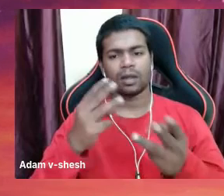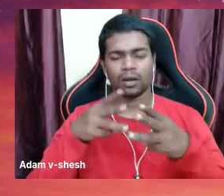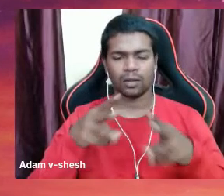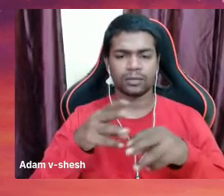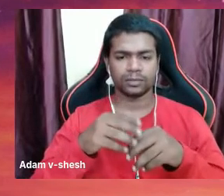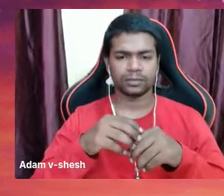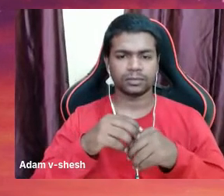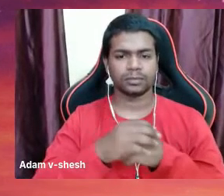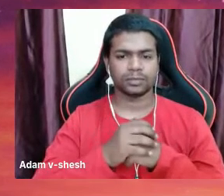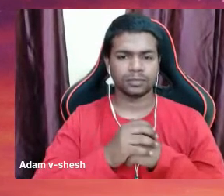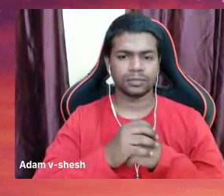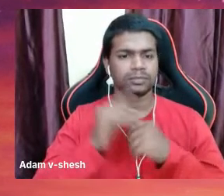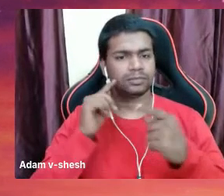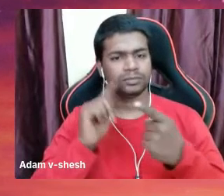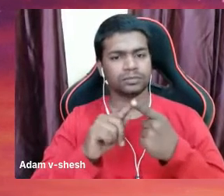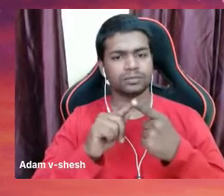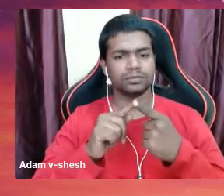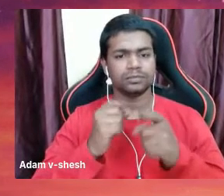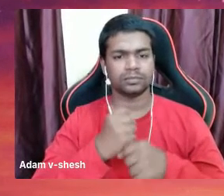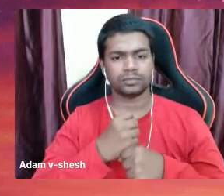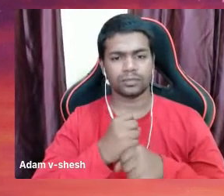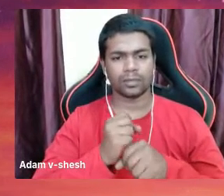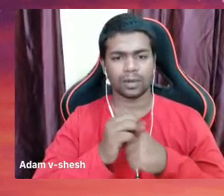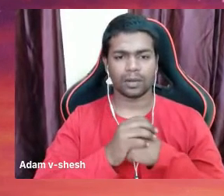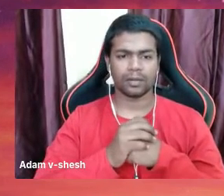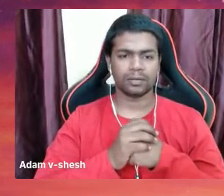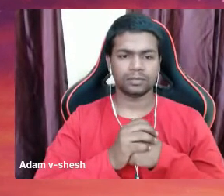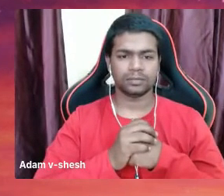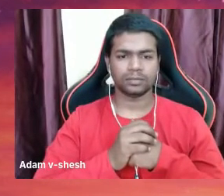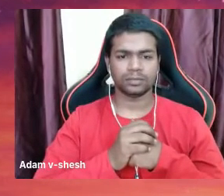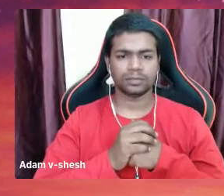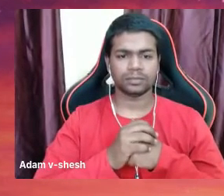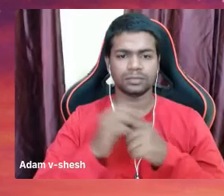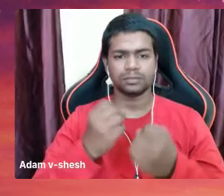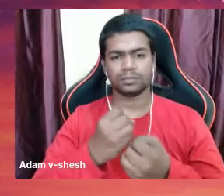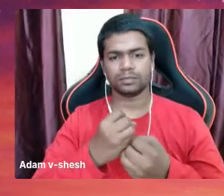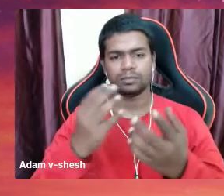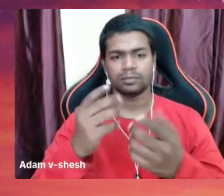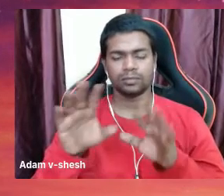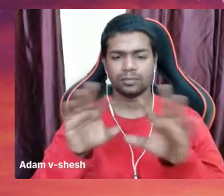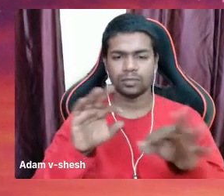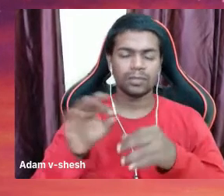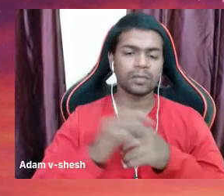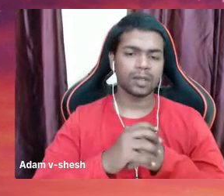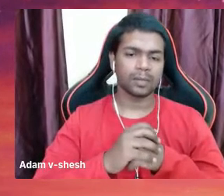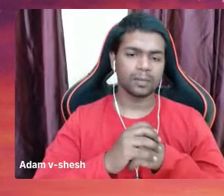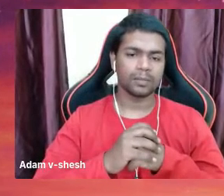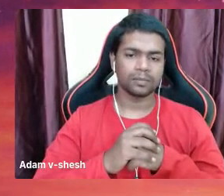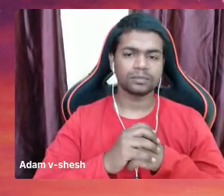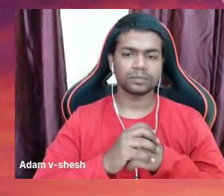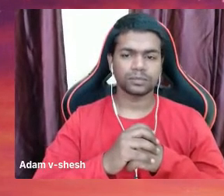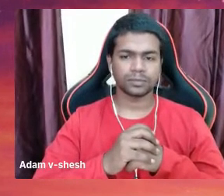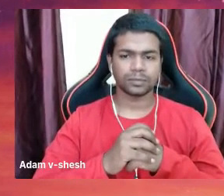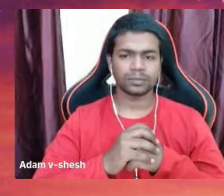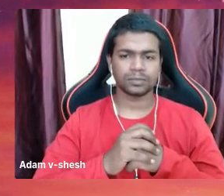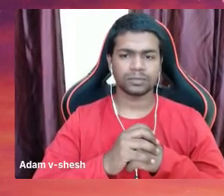moats. I think the goal should be to build a moat and you have multiple options in a way to pick on as part of your strategy to